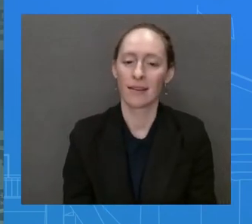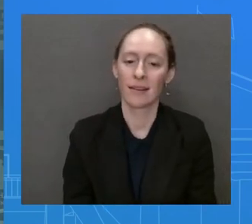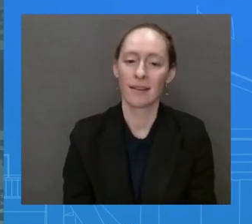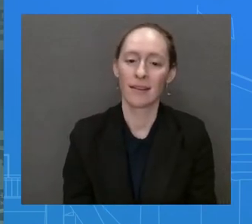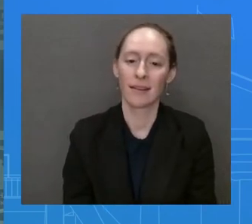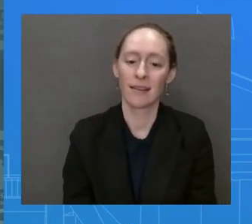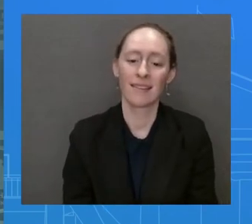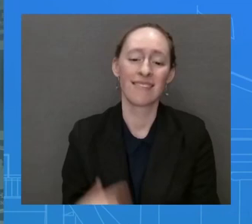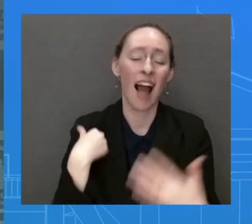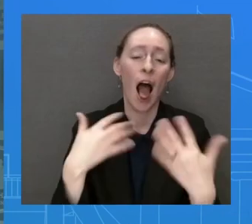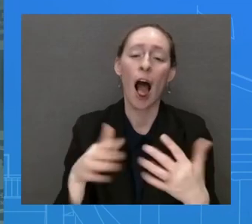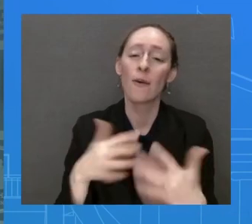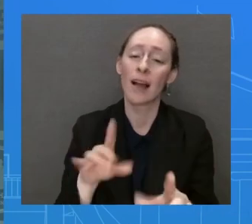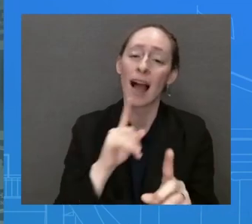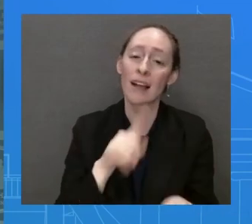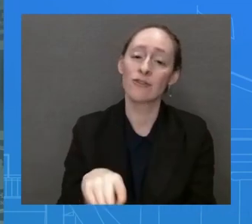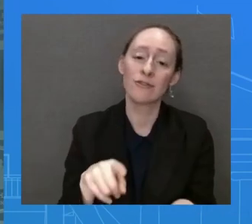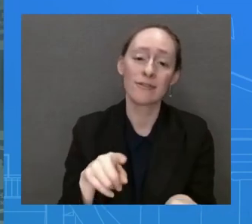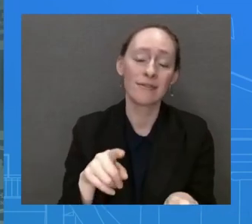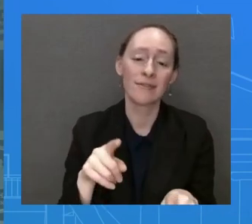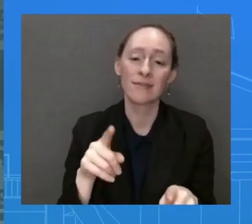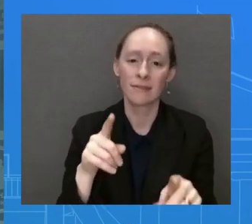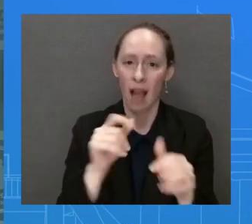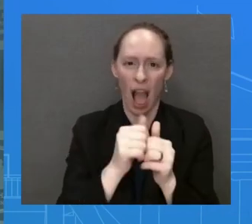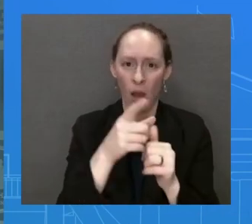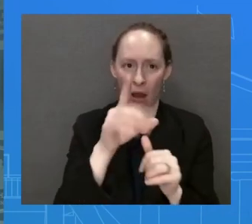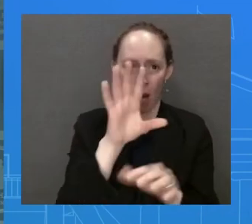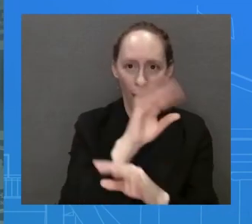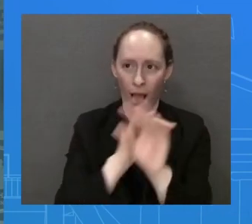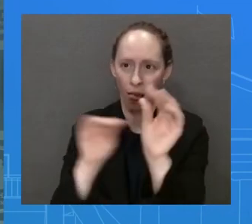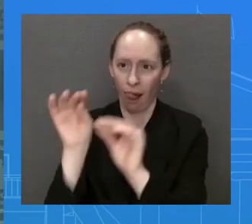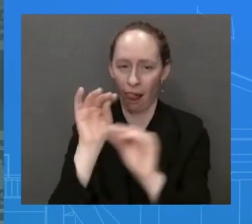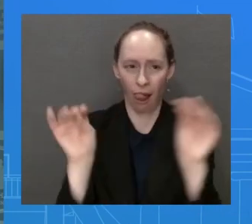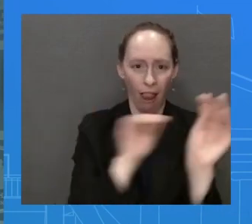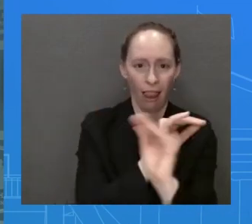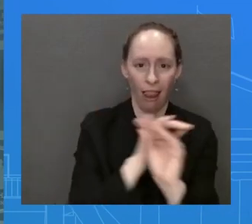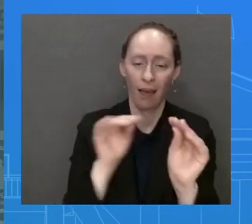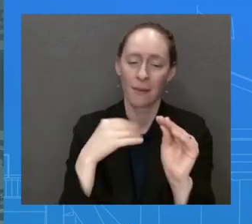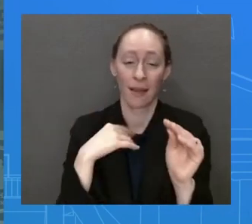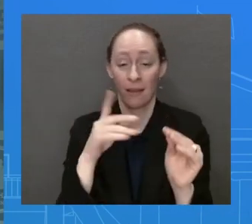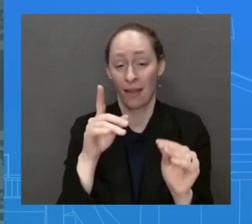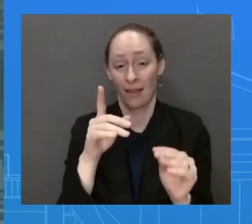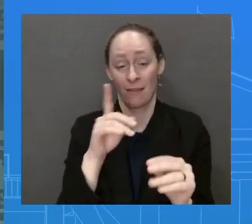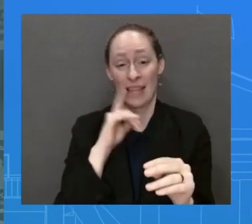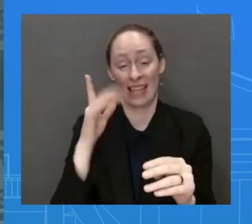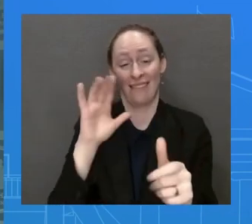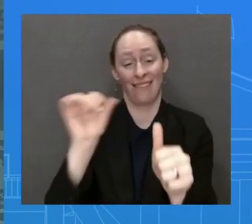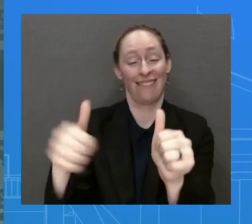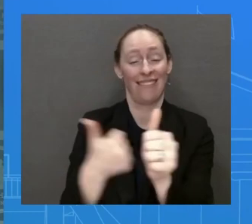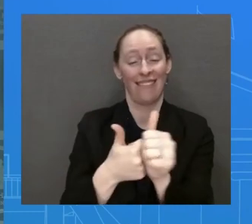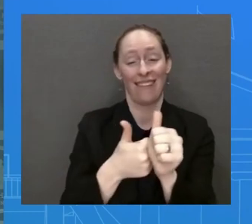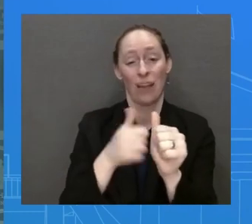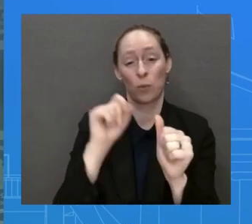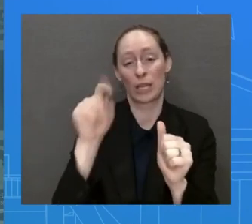days. Look, want to be very clear. There is a process here. We are going to respect the process. This is all part